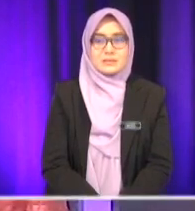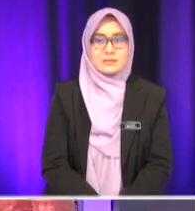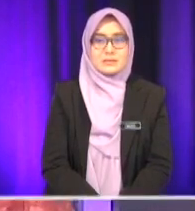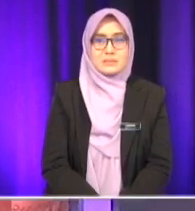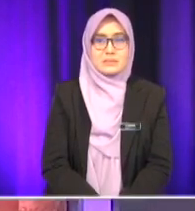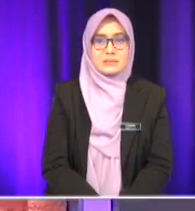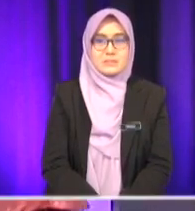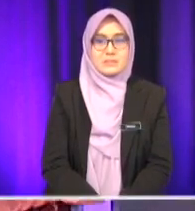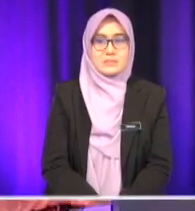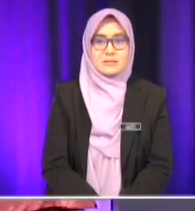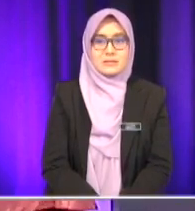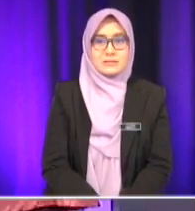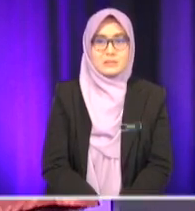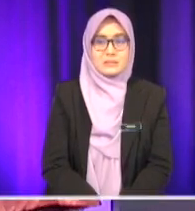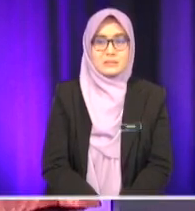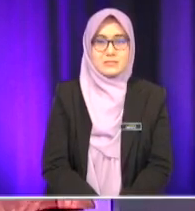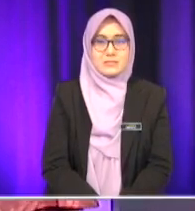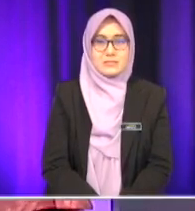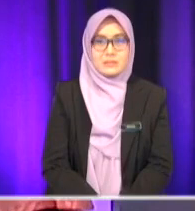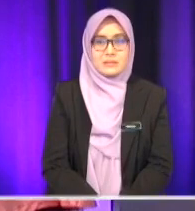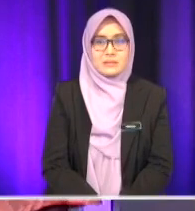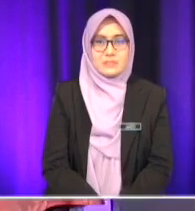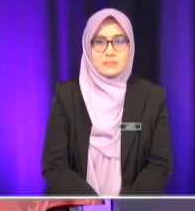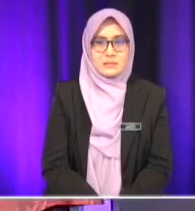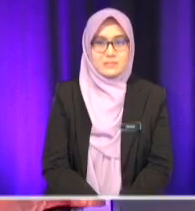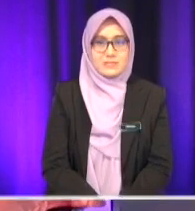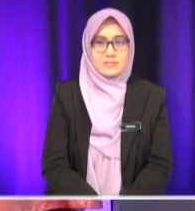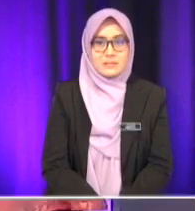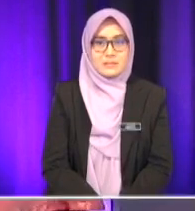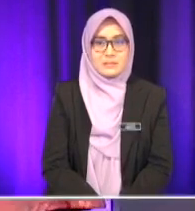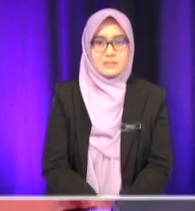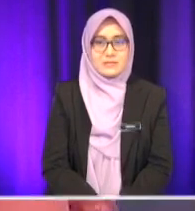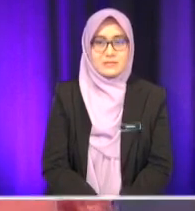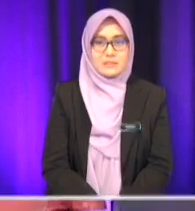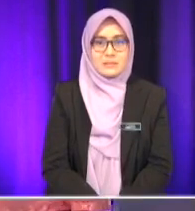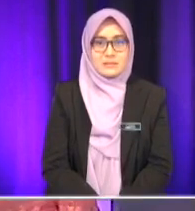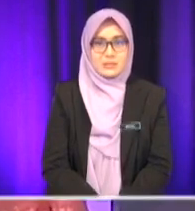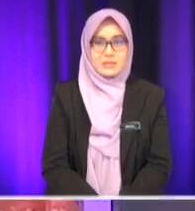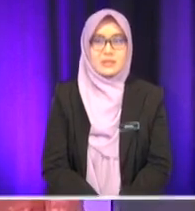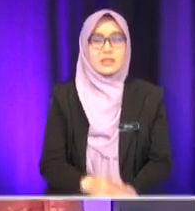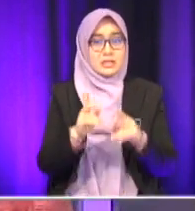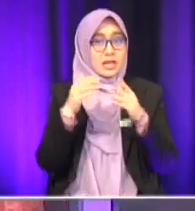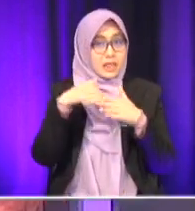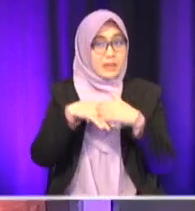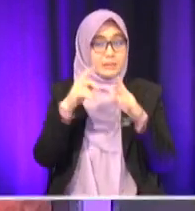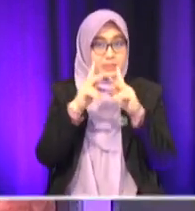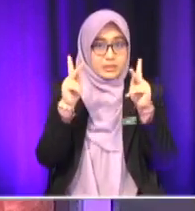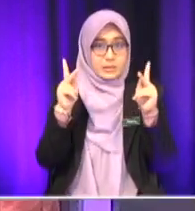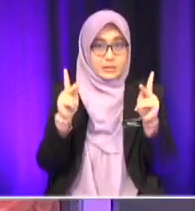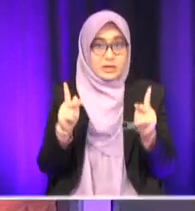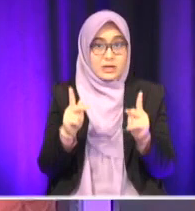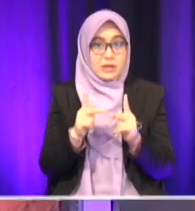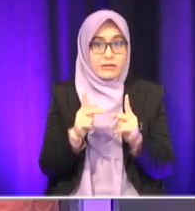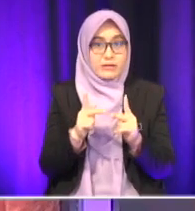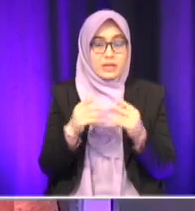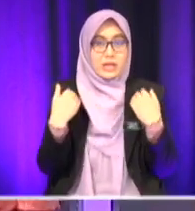For the writer, he has problem with the behavior of the junior pupils, right? Yes. So this